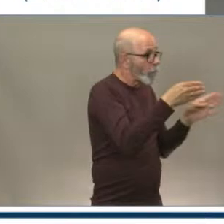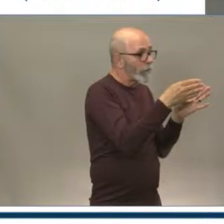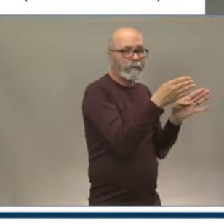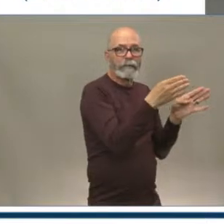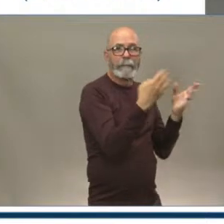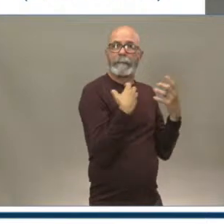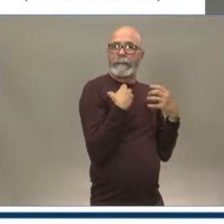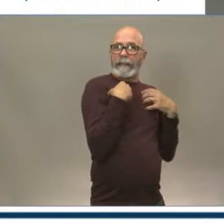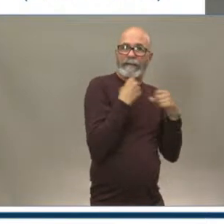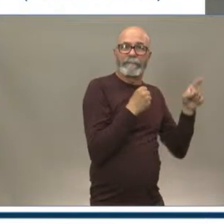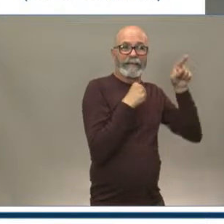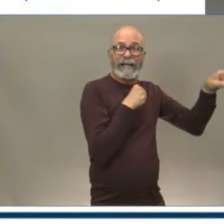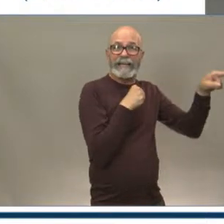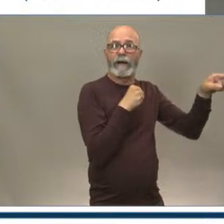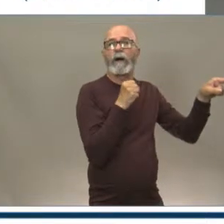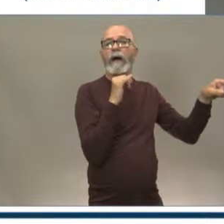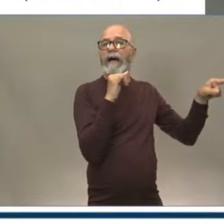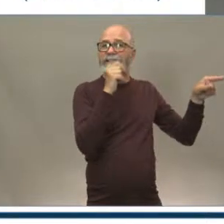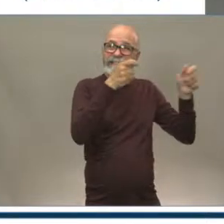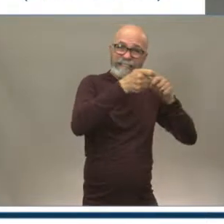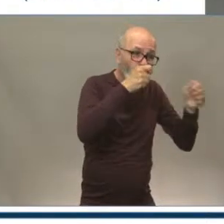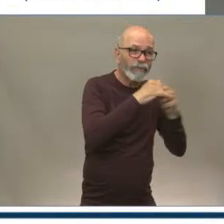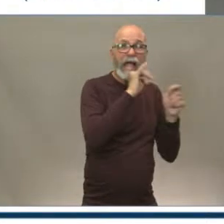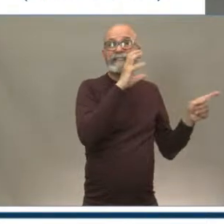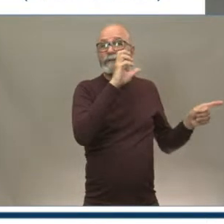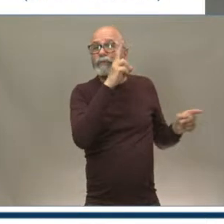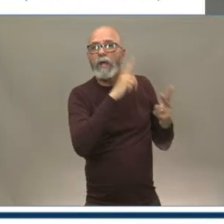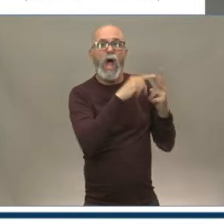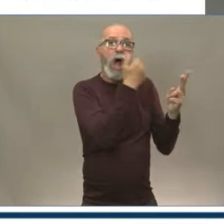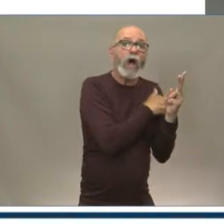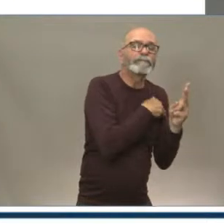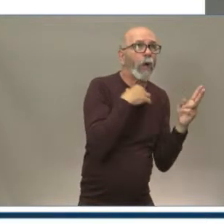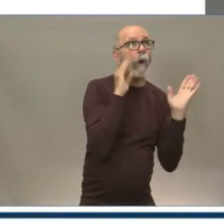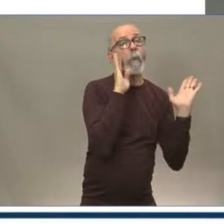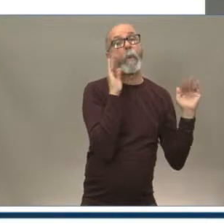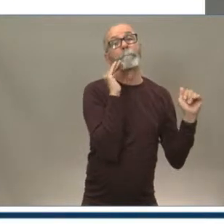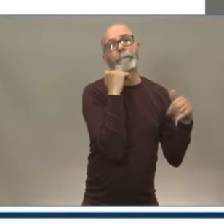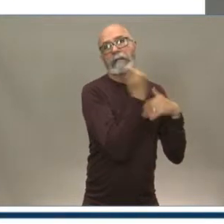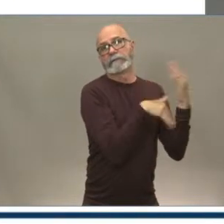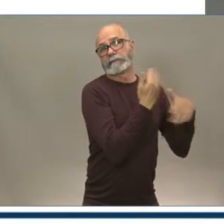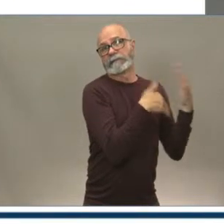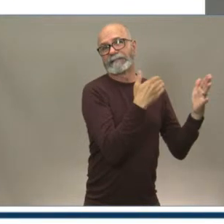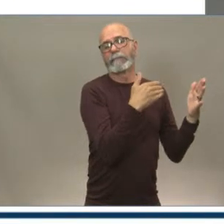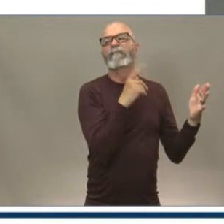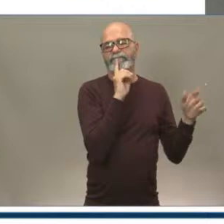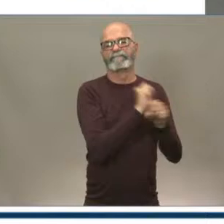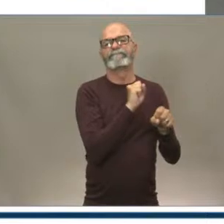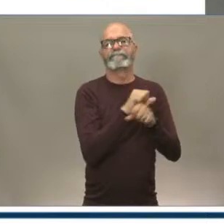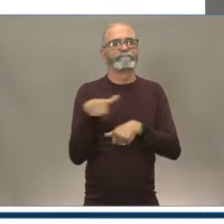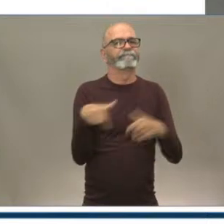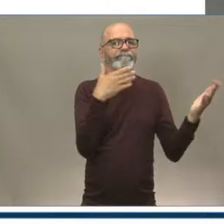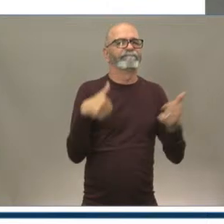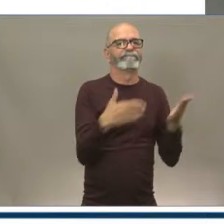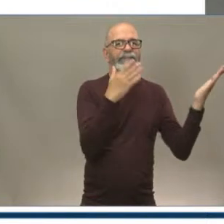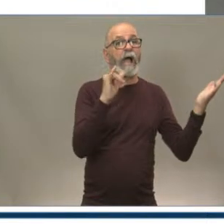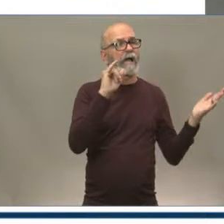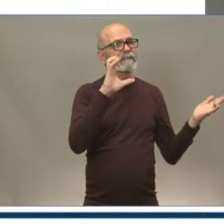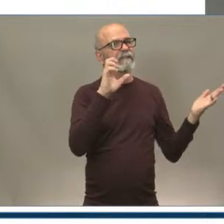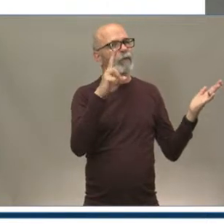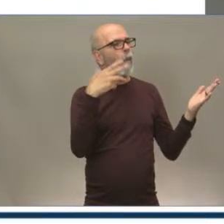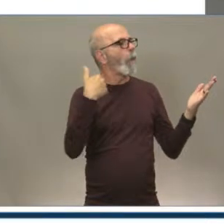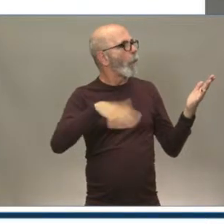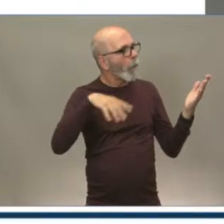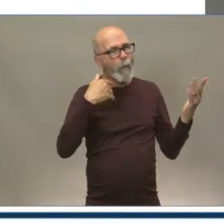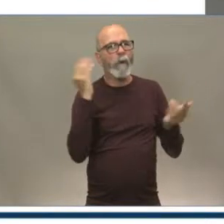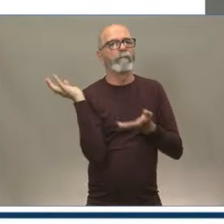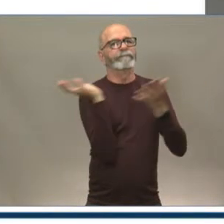capacity to deal with what we expect we would see in terms of hospitalizations and ICU admissions in the days ahead.